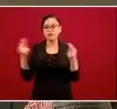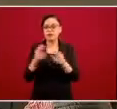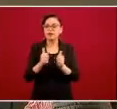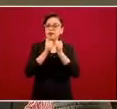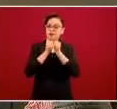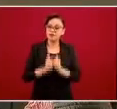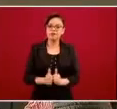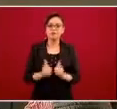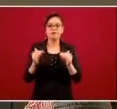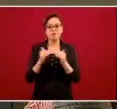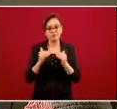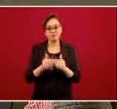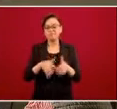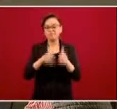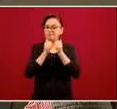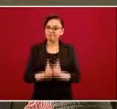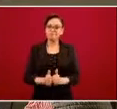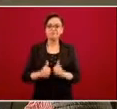medical attention.